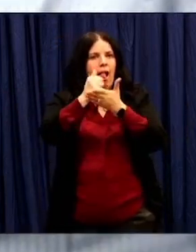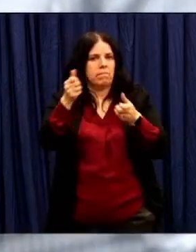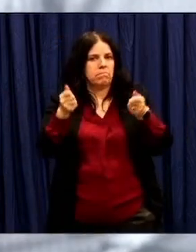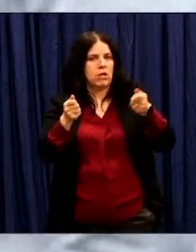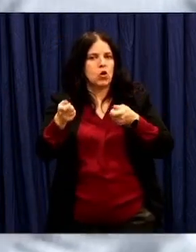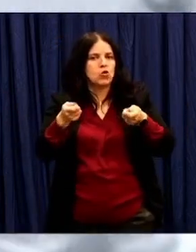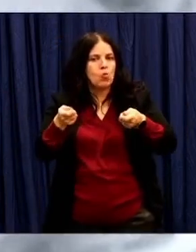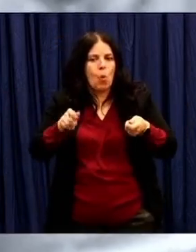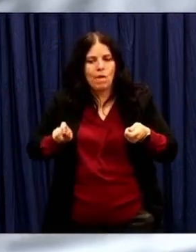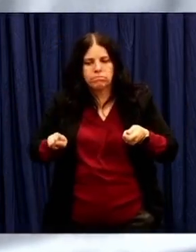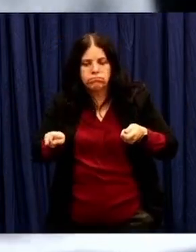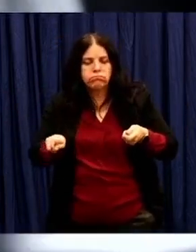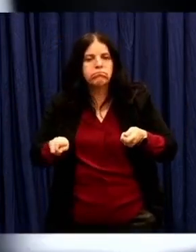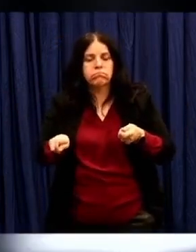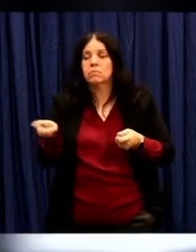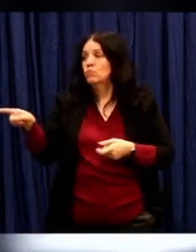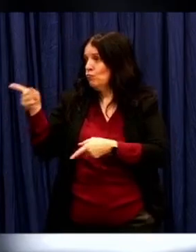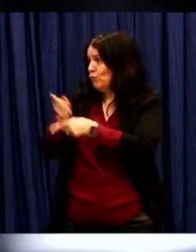great example. Thank you.